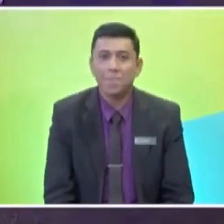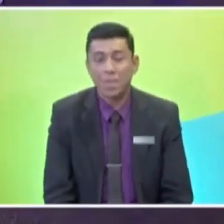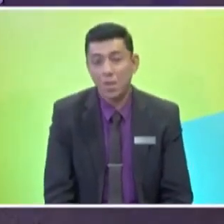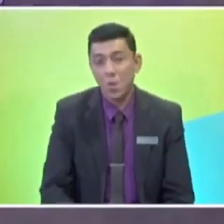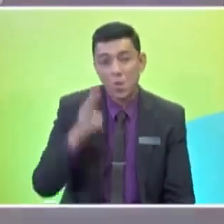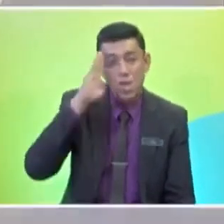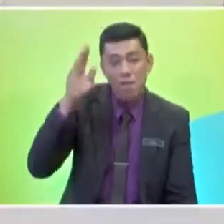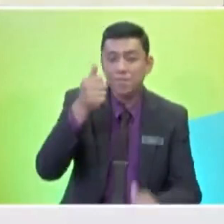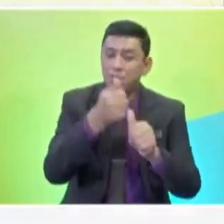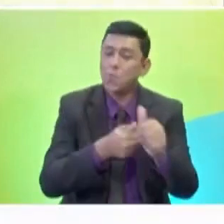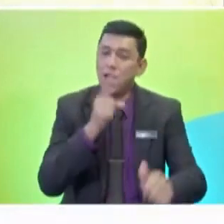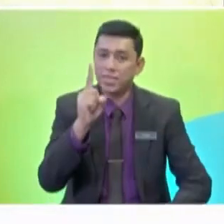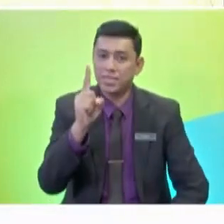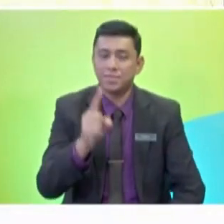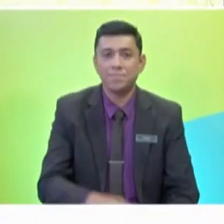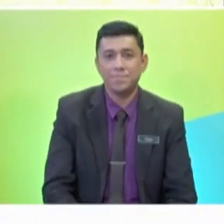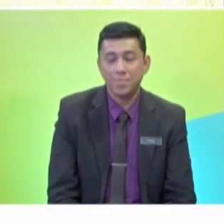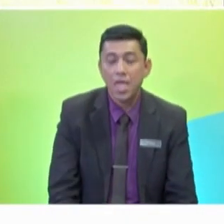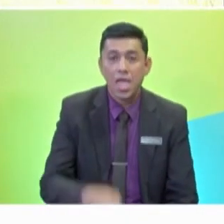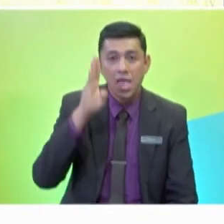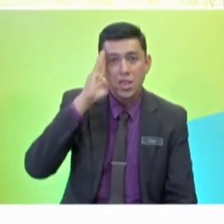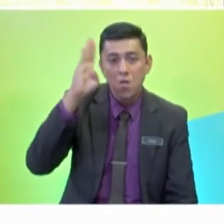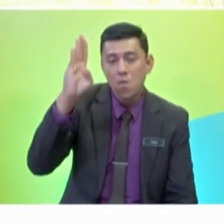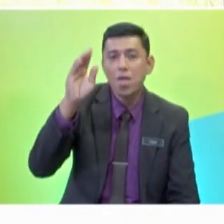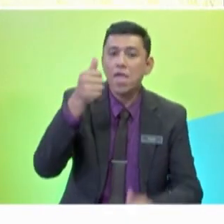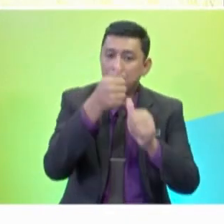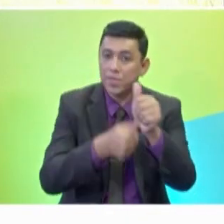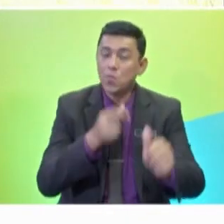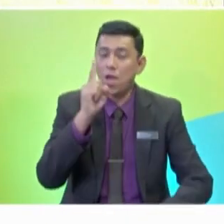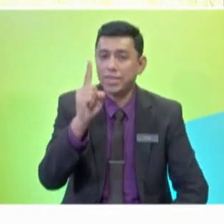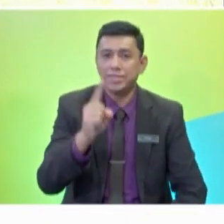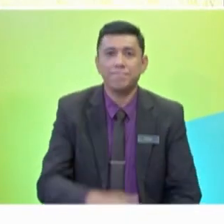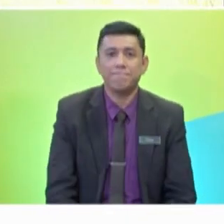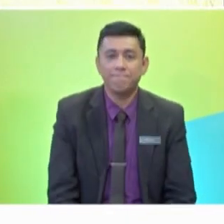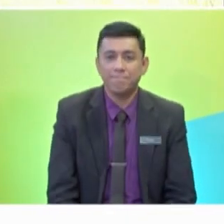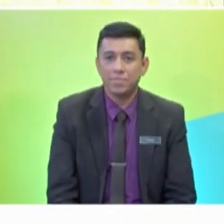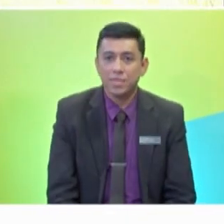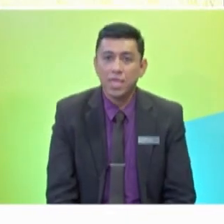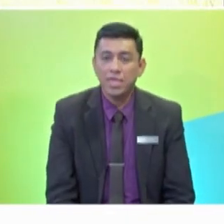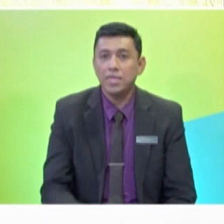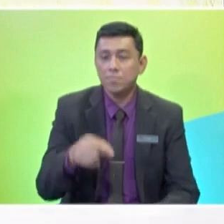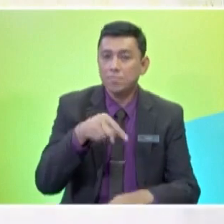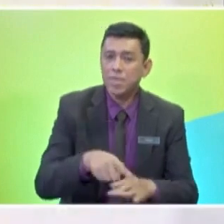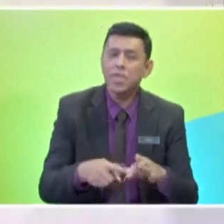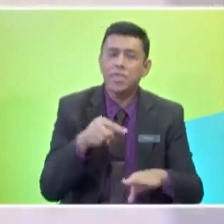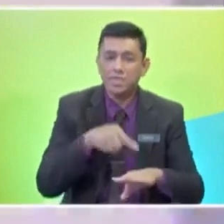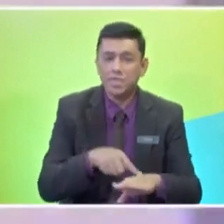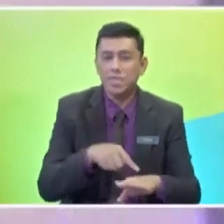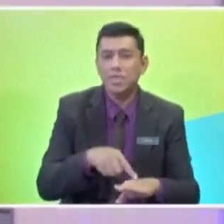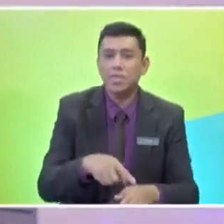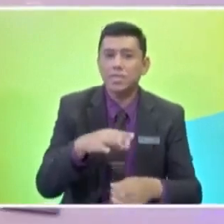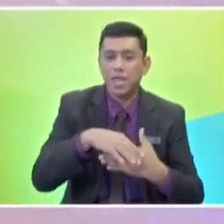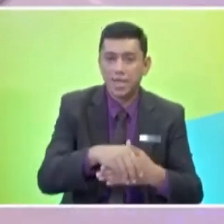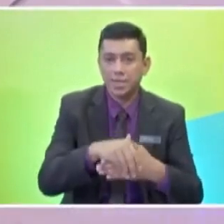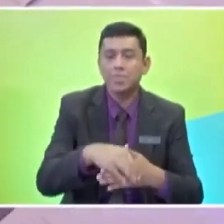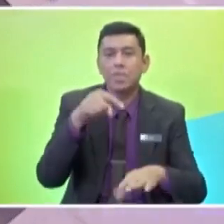everyone. Hello everyone. Hello. Hello everyone. Yippee, it's